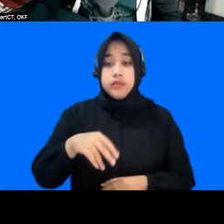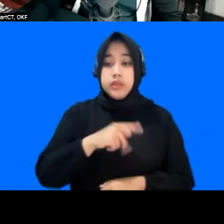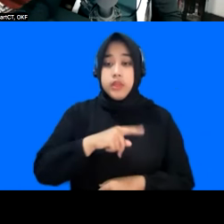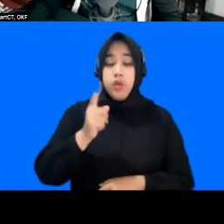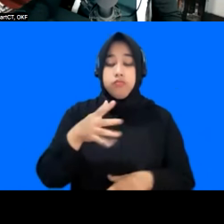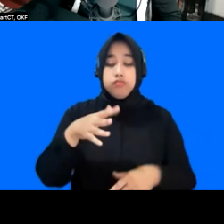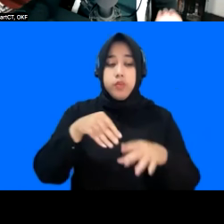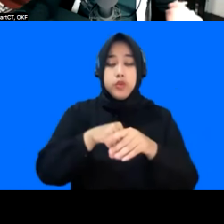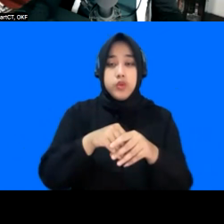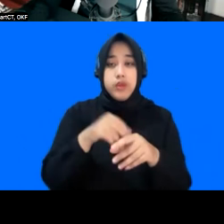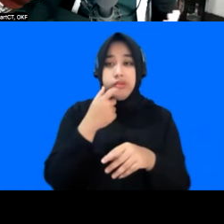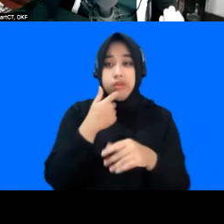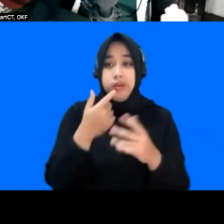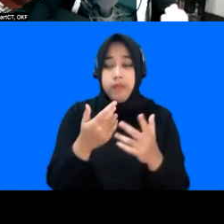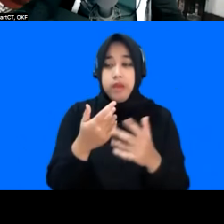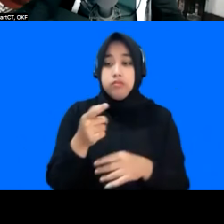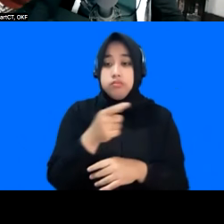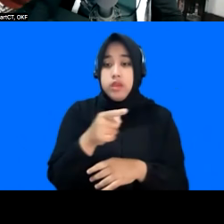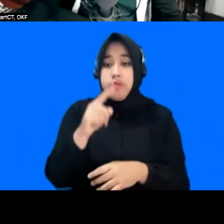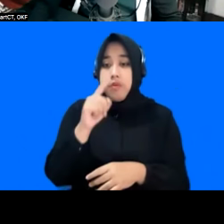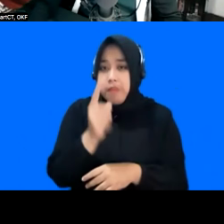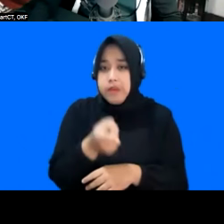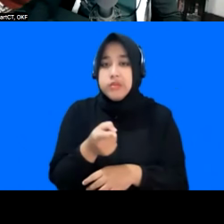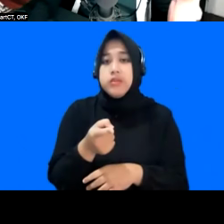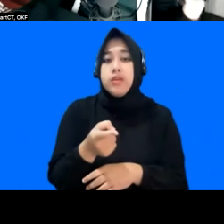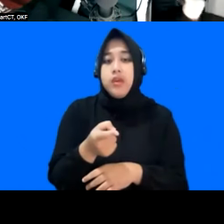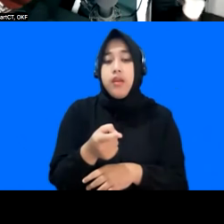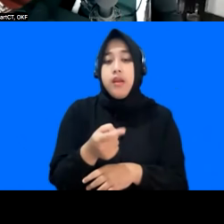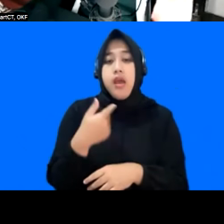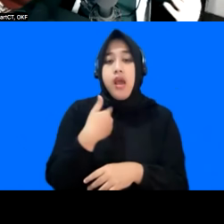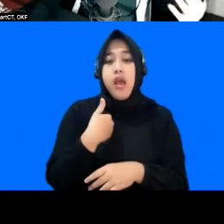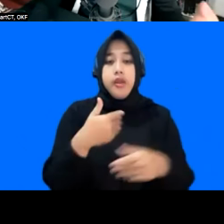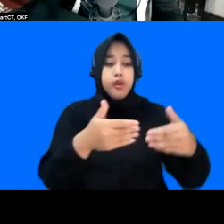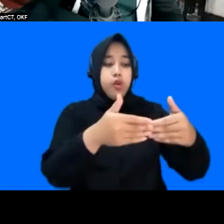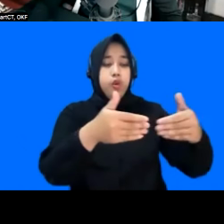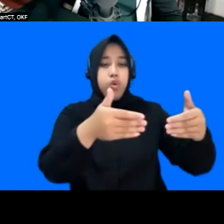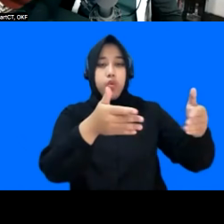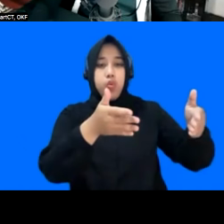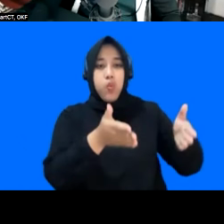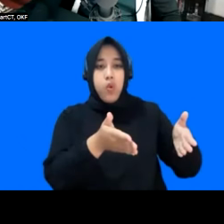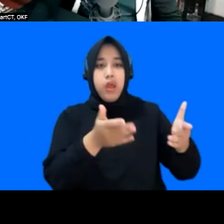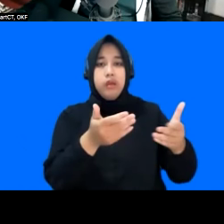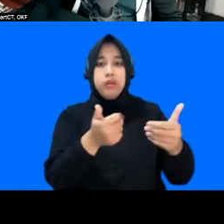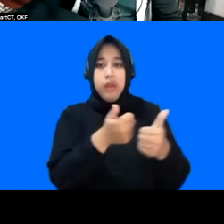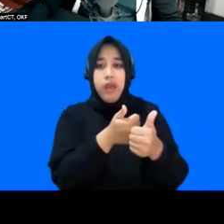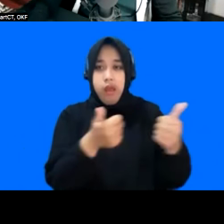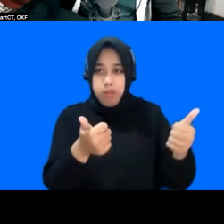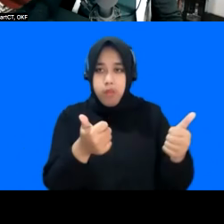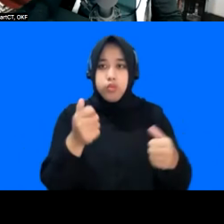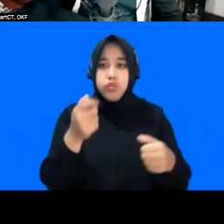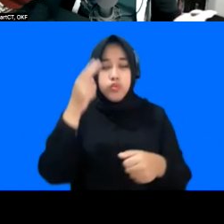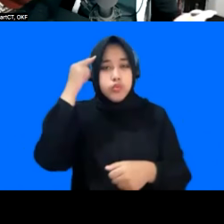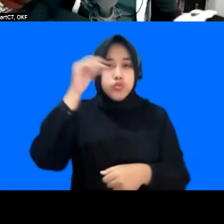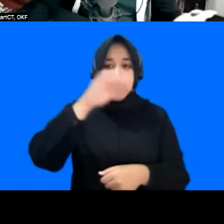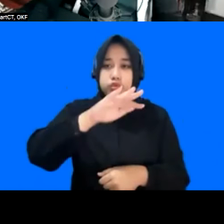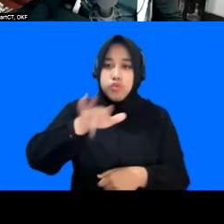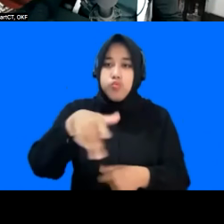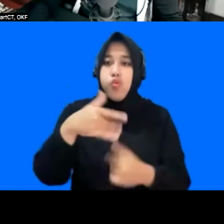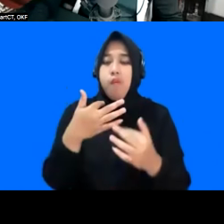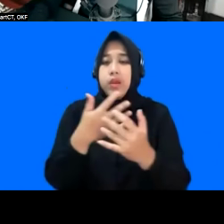spaces, because yeah, we need more perspectives from women, from indigenous people, from members of marginalized groups, from members of